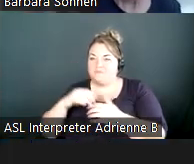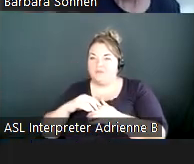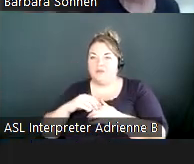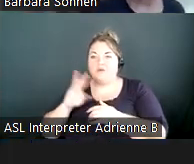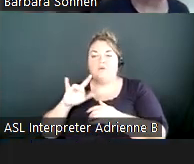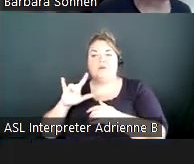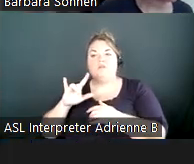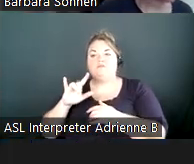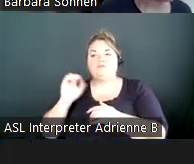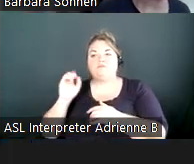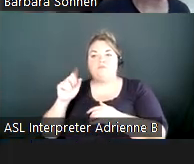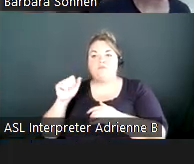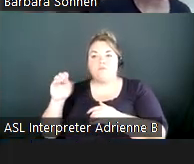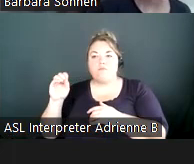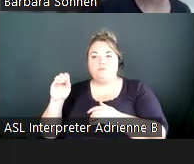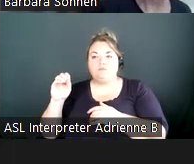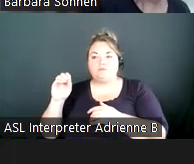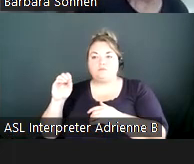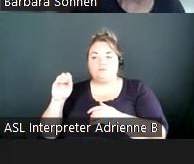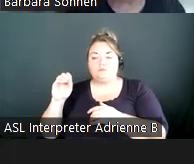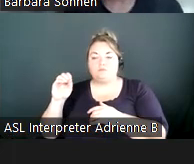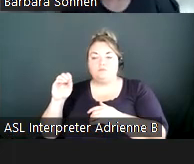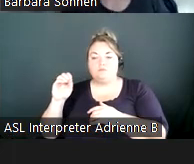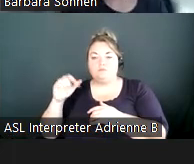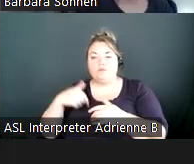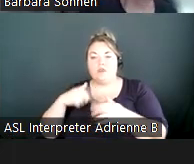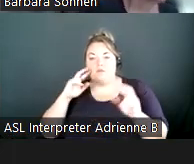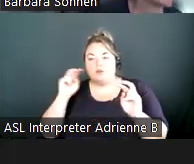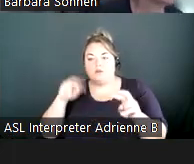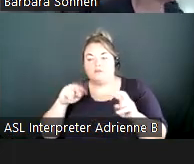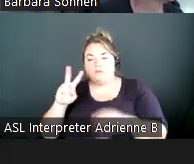Okay, so I'm looking at